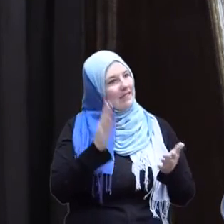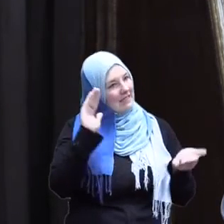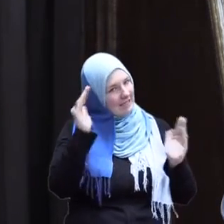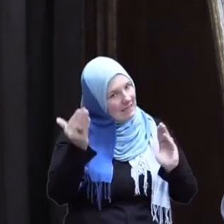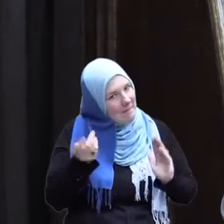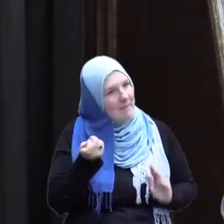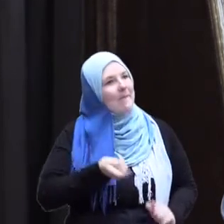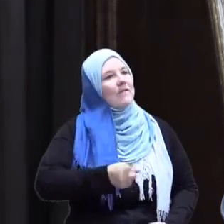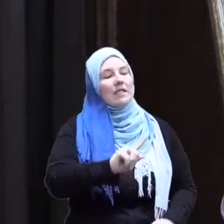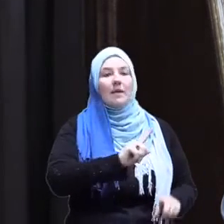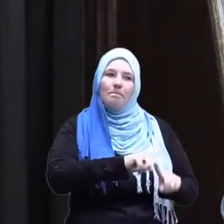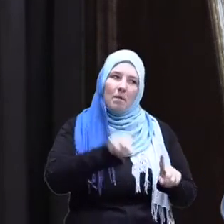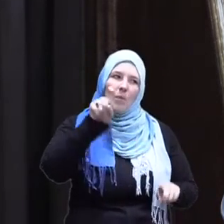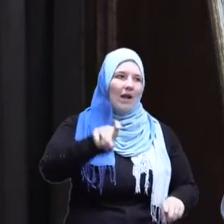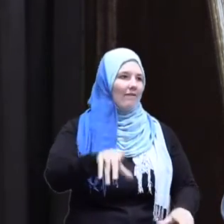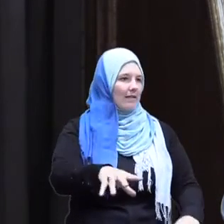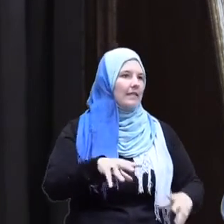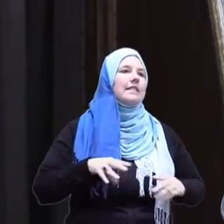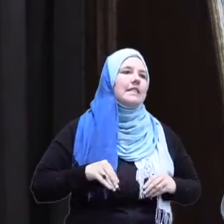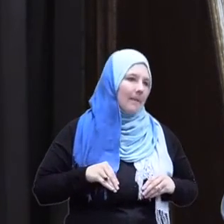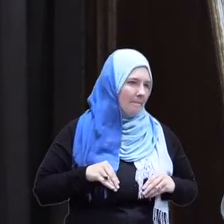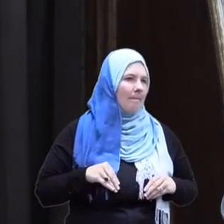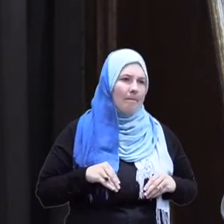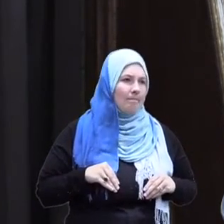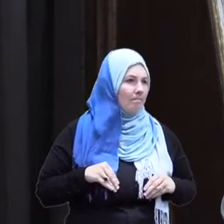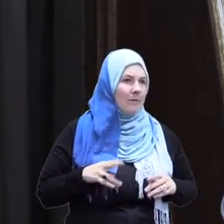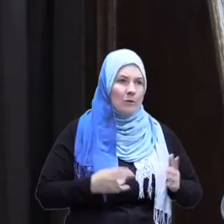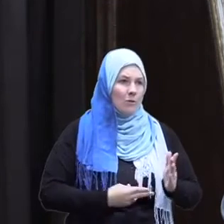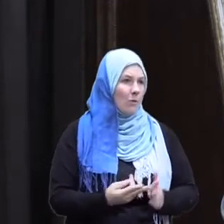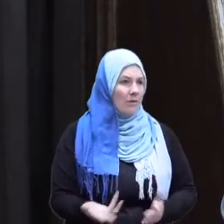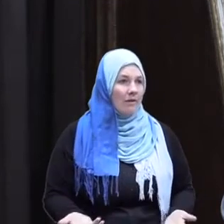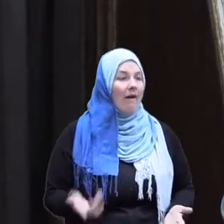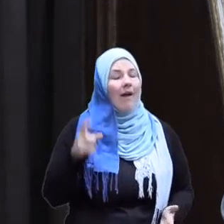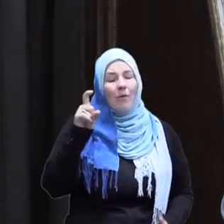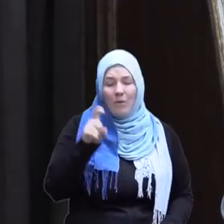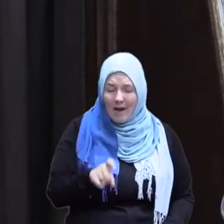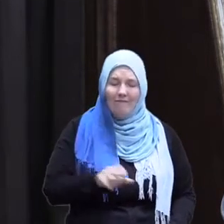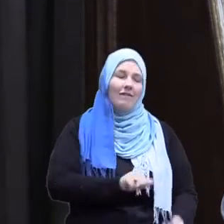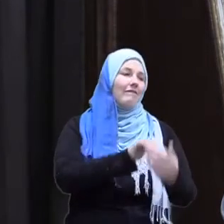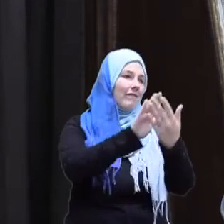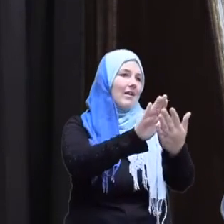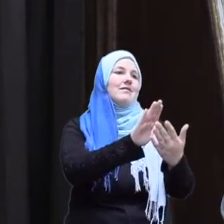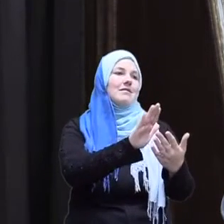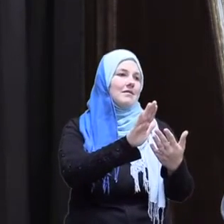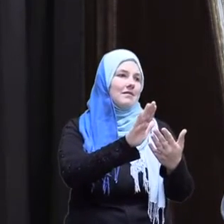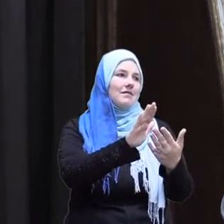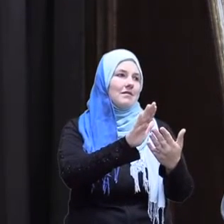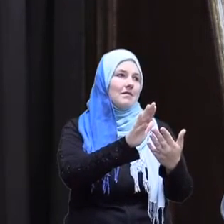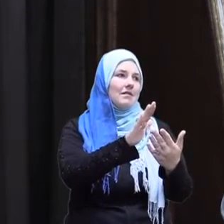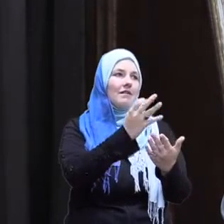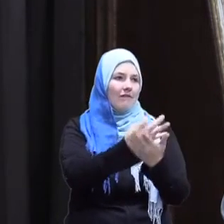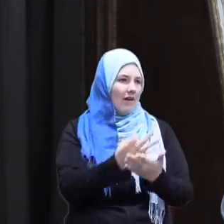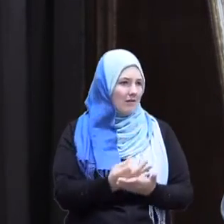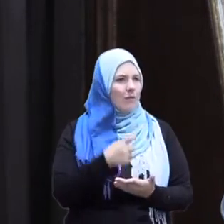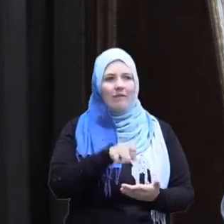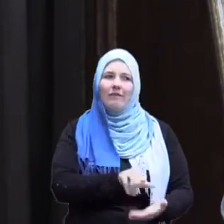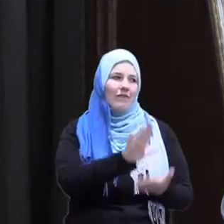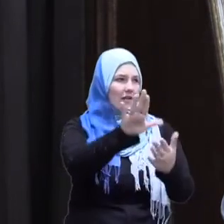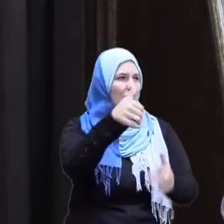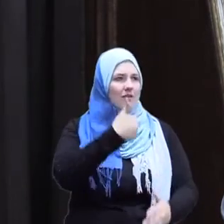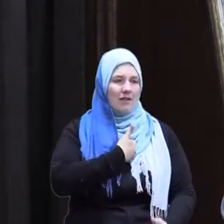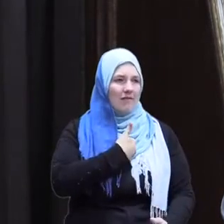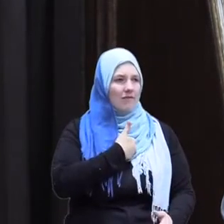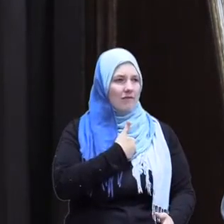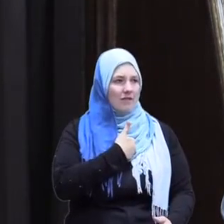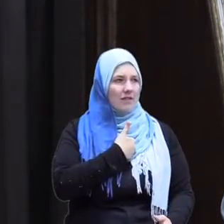difficult because of what our hands have earned. And we need to face our reality. We need to face ourselves and look